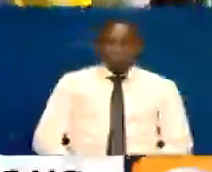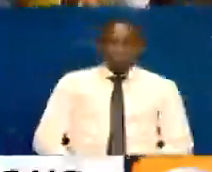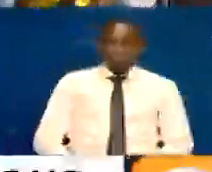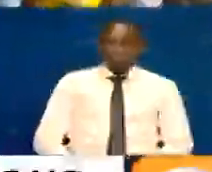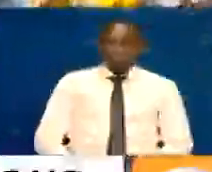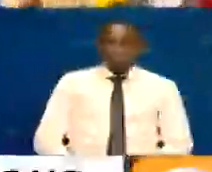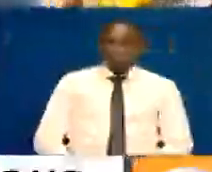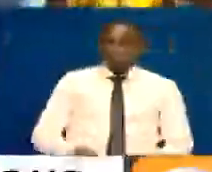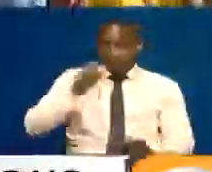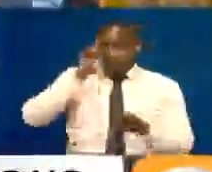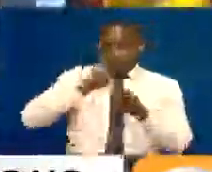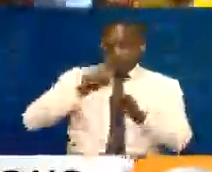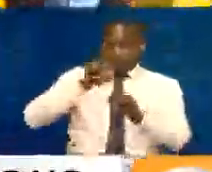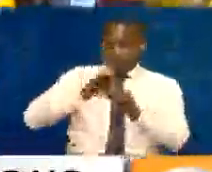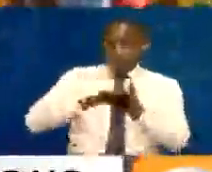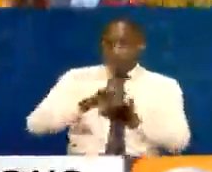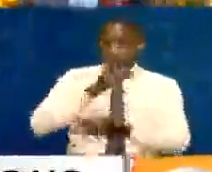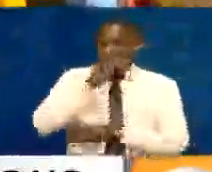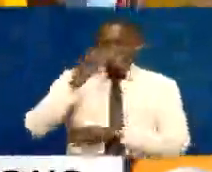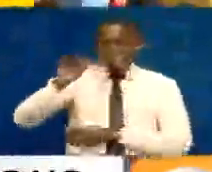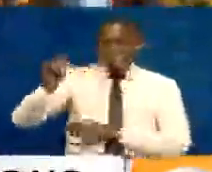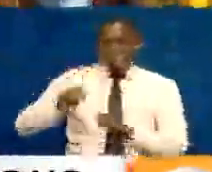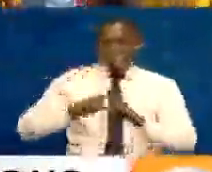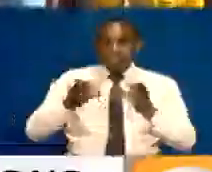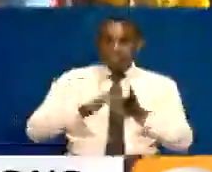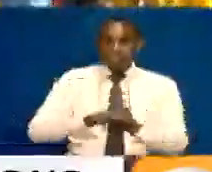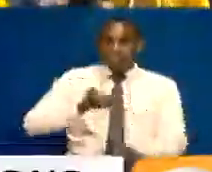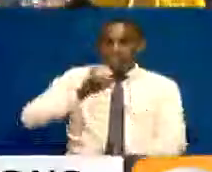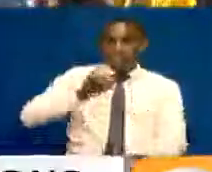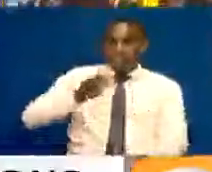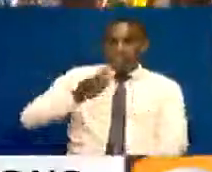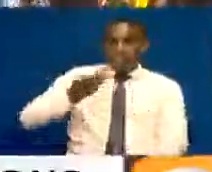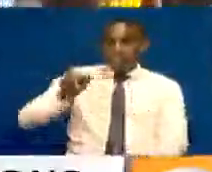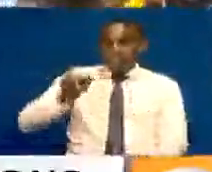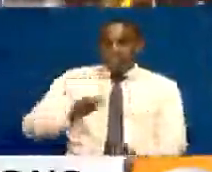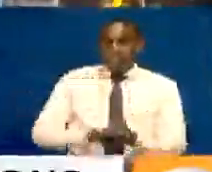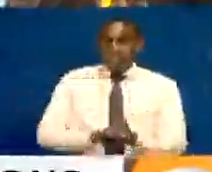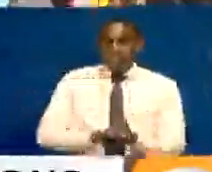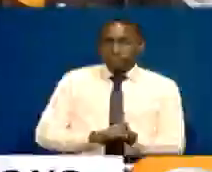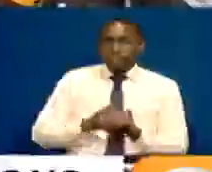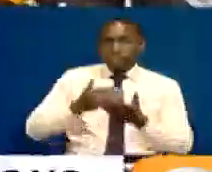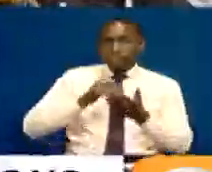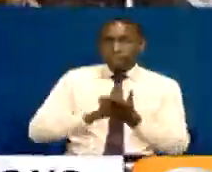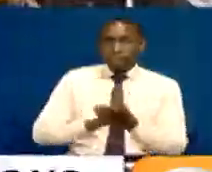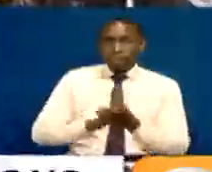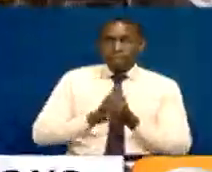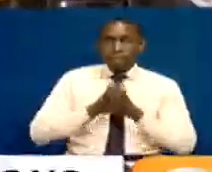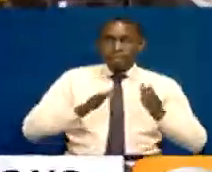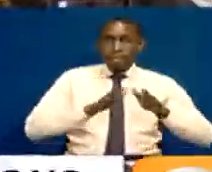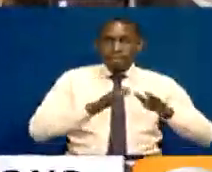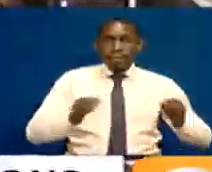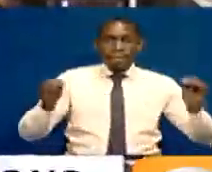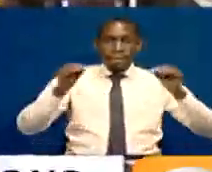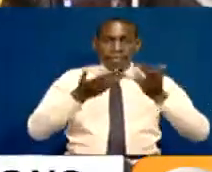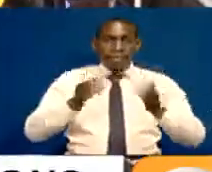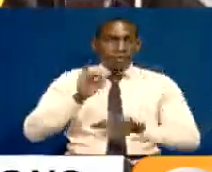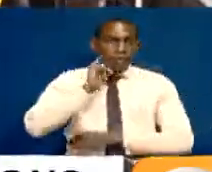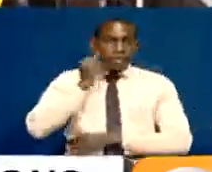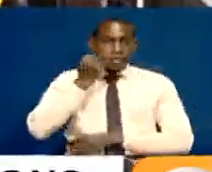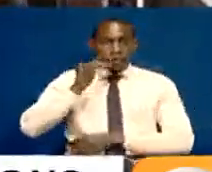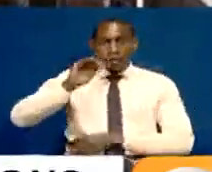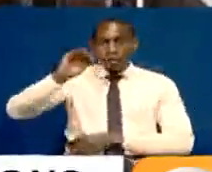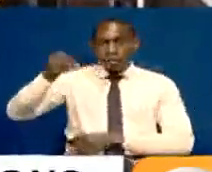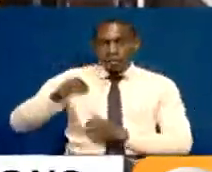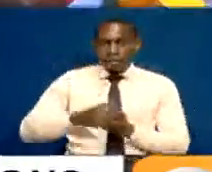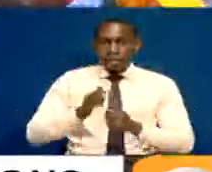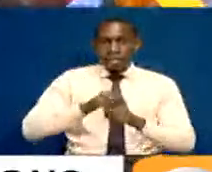The hunt for votes in the arid county began in Merti, Sericho and Kina before a major rally in Isiolo town as the